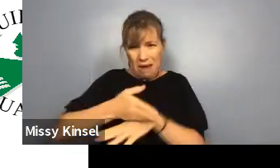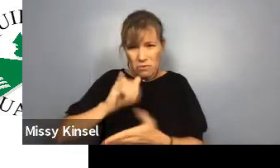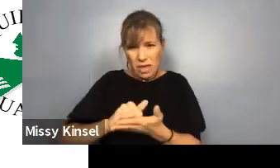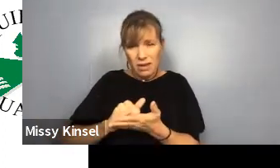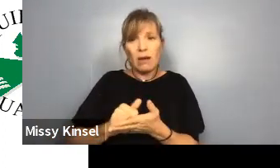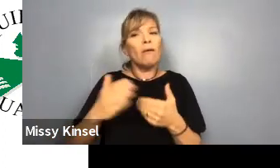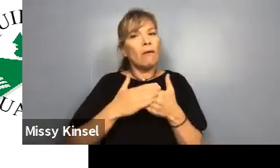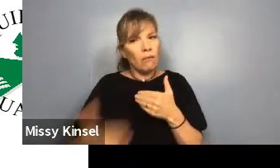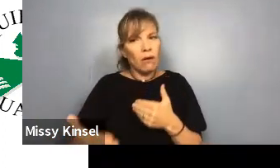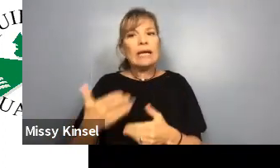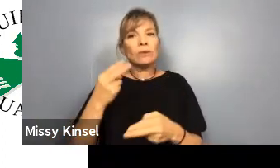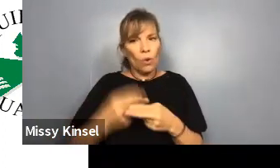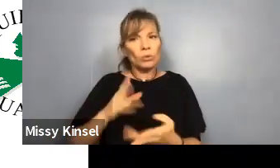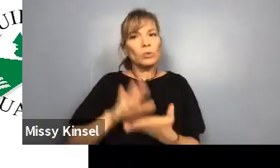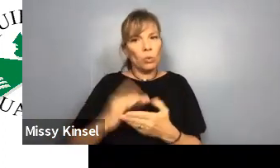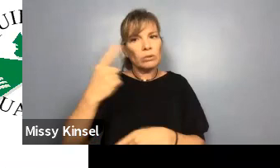days.